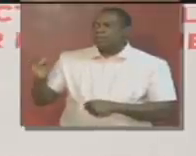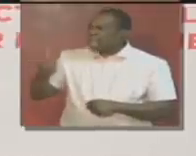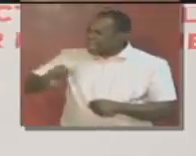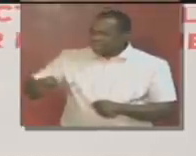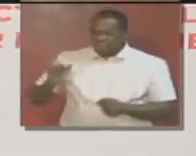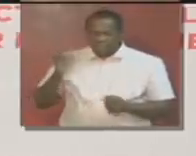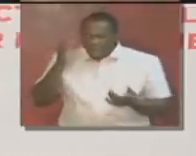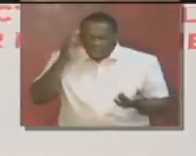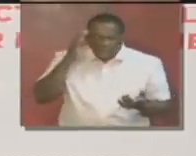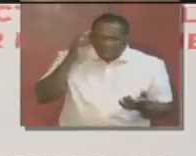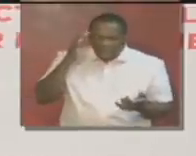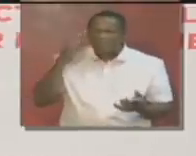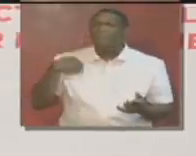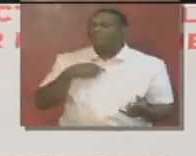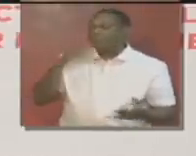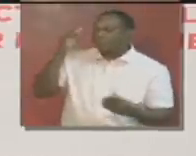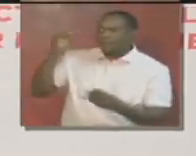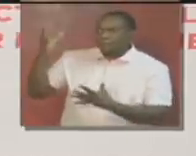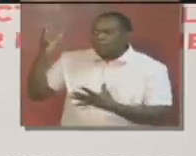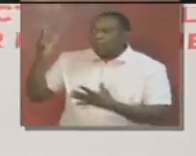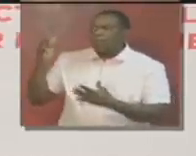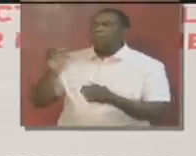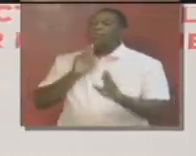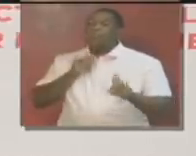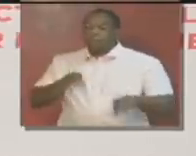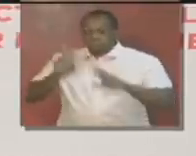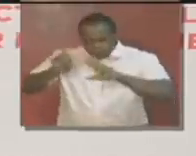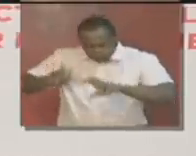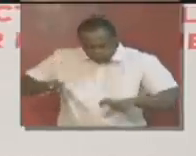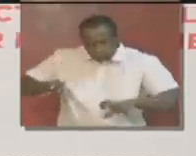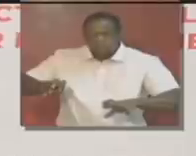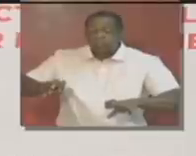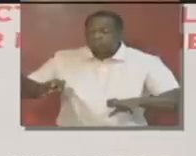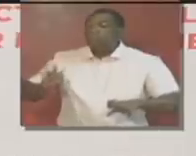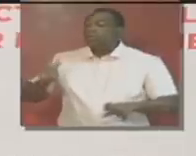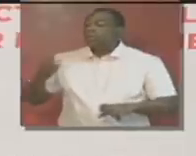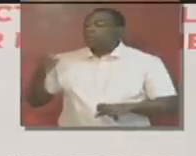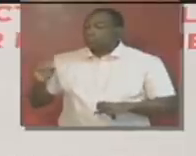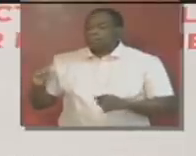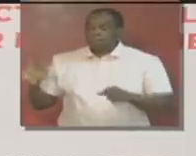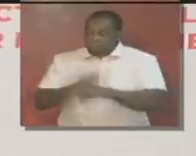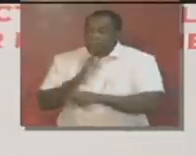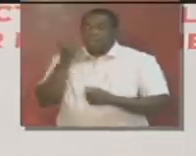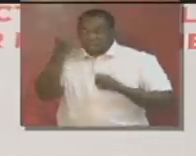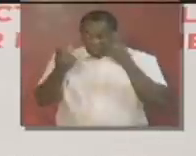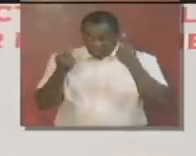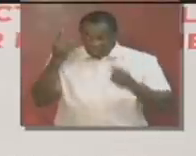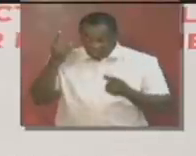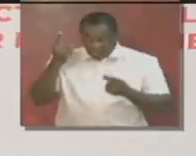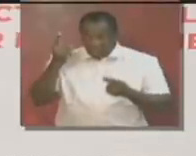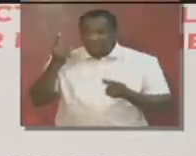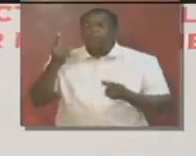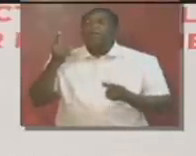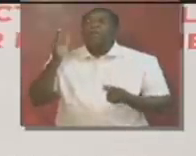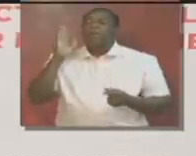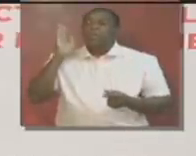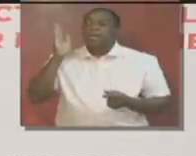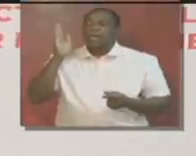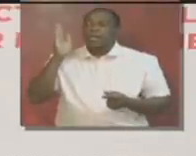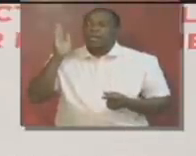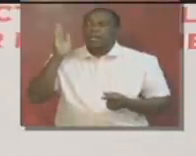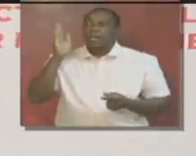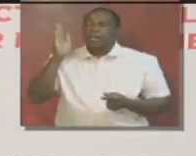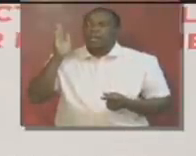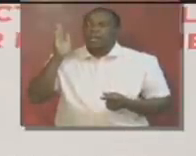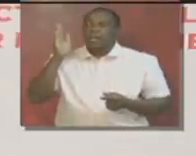they're currently assessing reports on this. And as soon as WHO has gained a full understanding, then any changes to